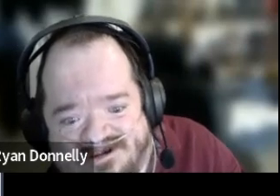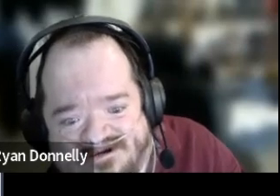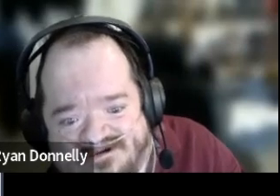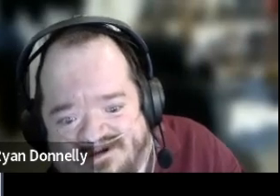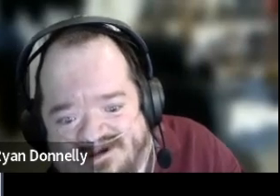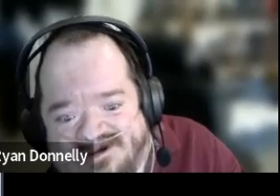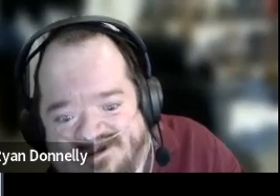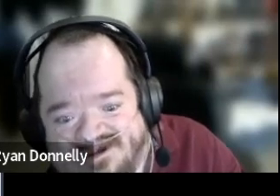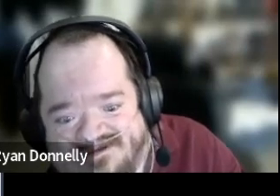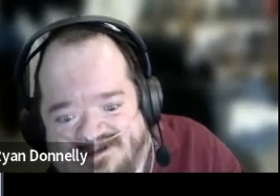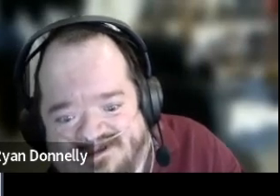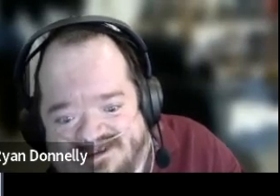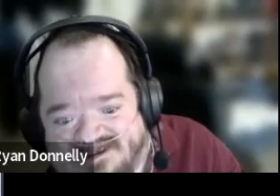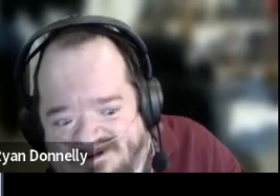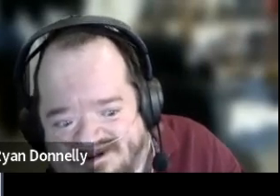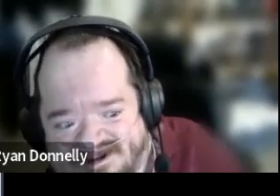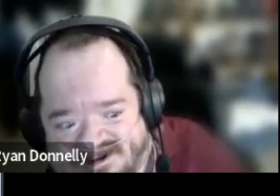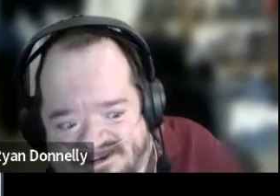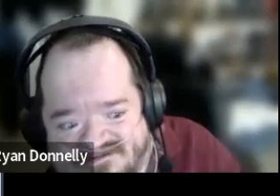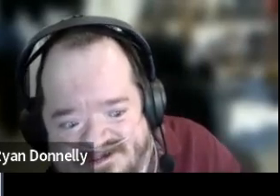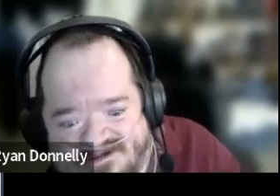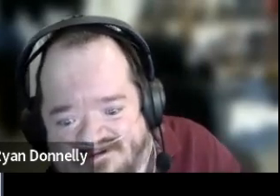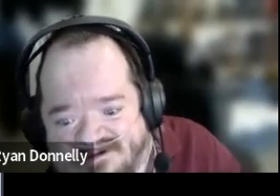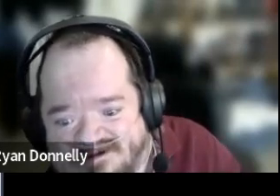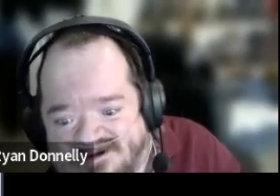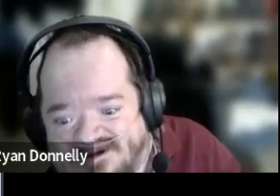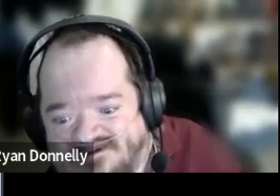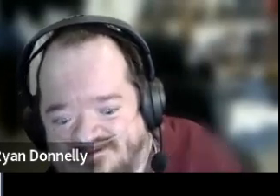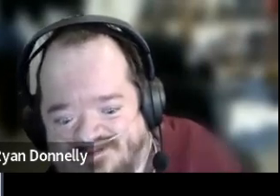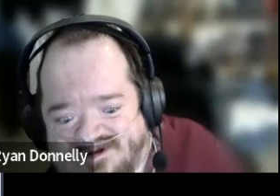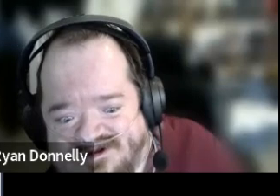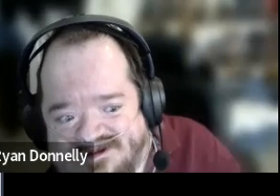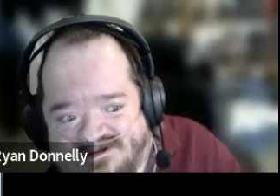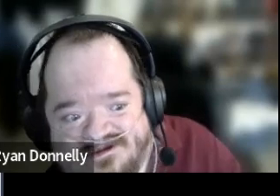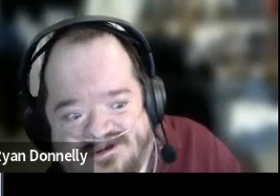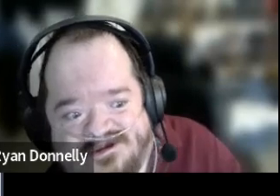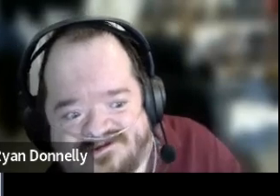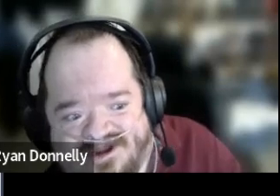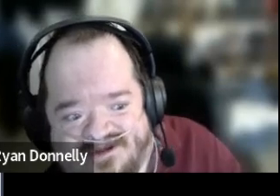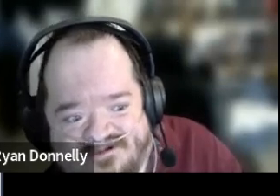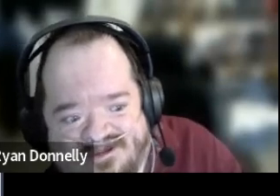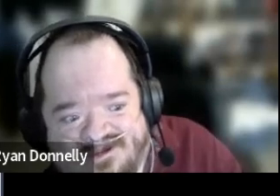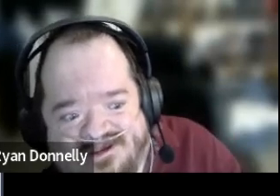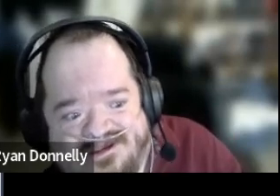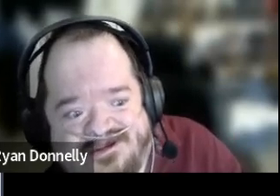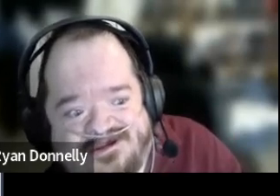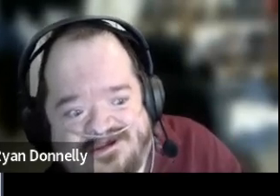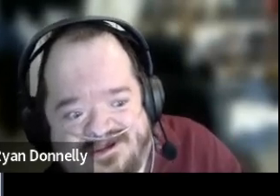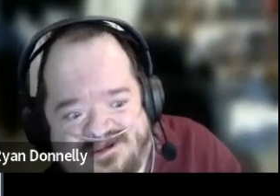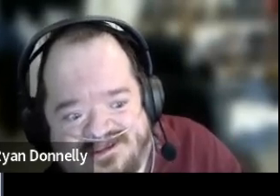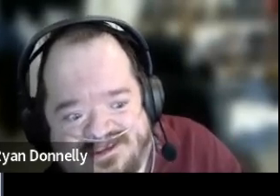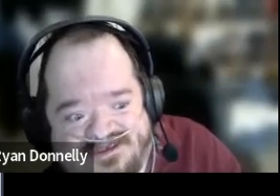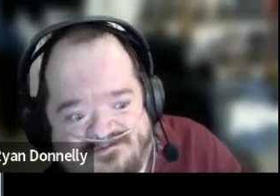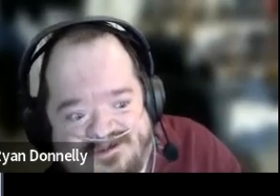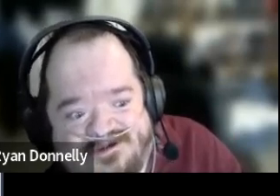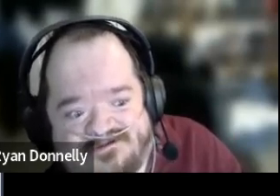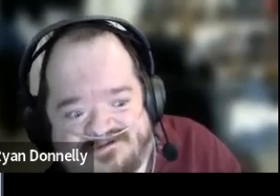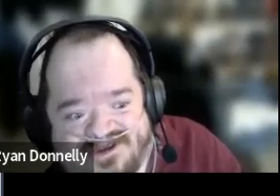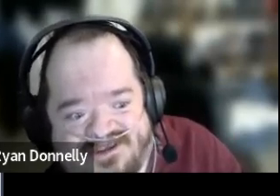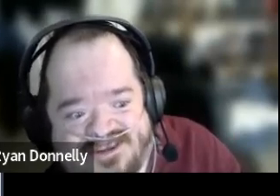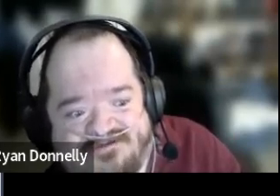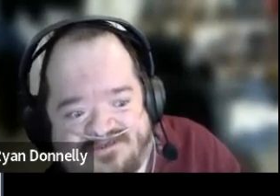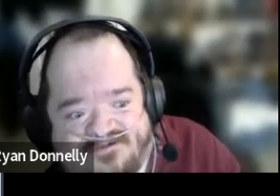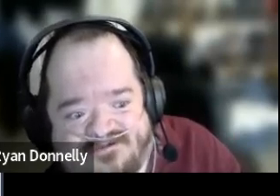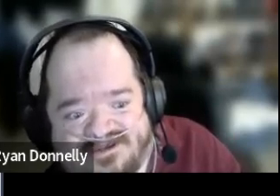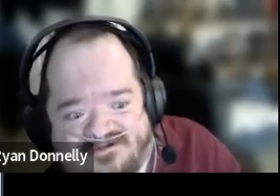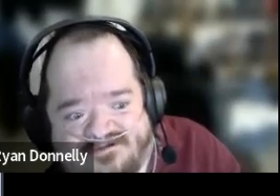right here in this text field. But generally, it's